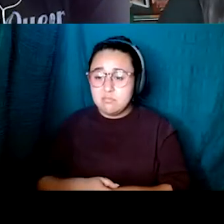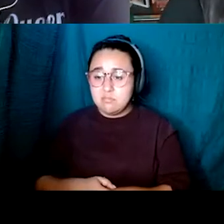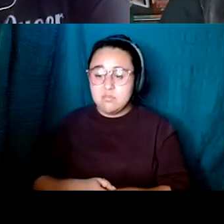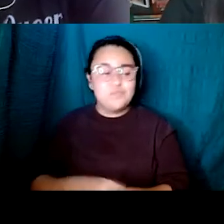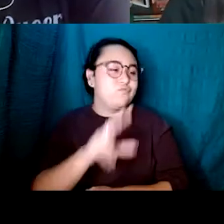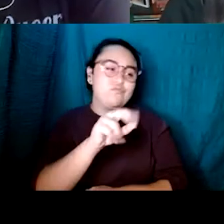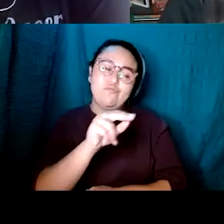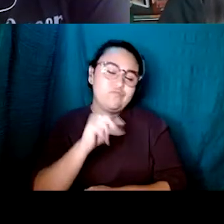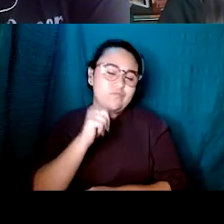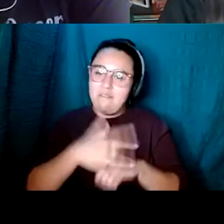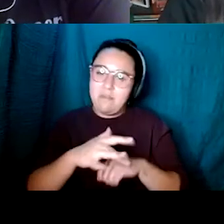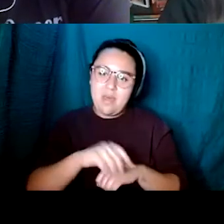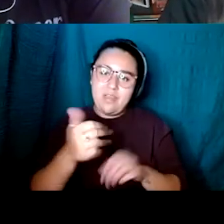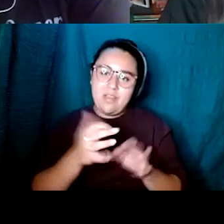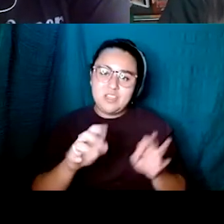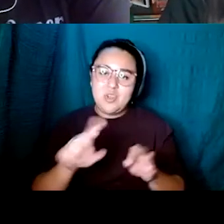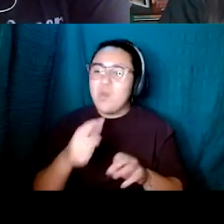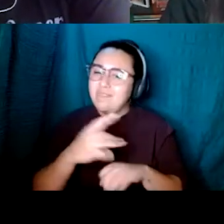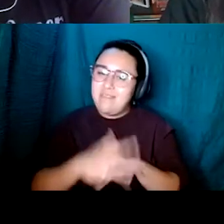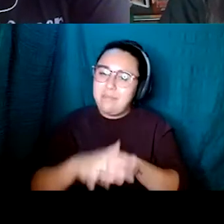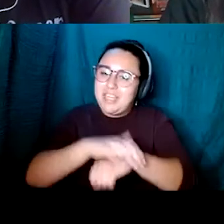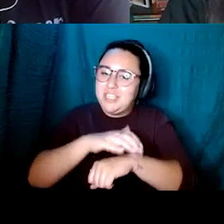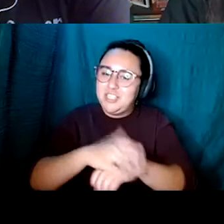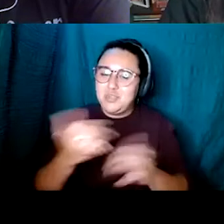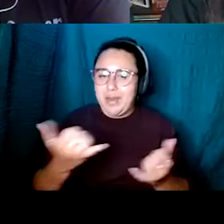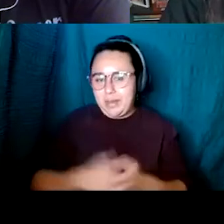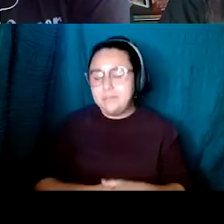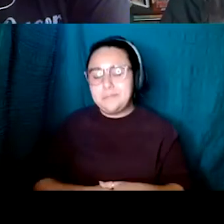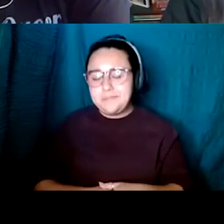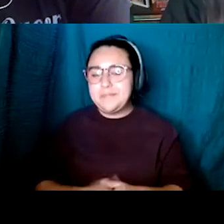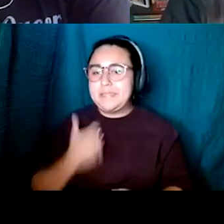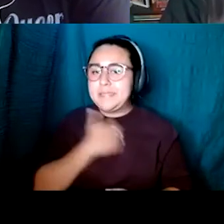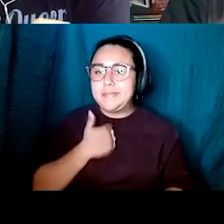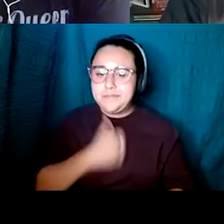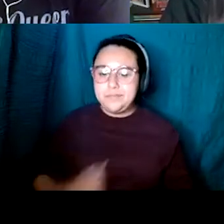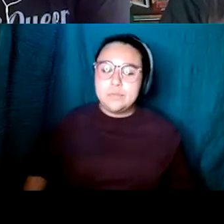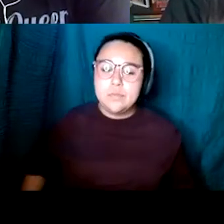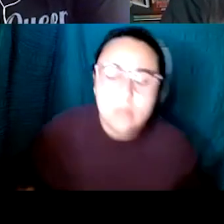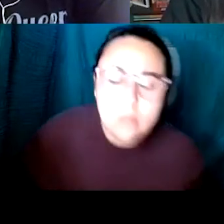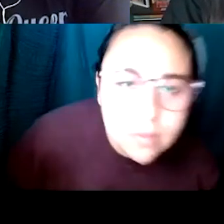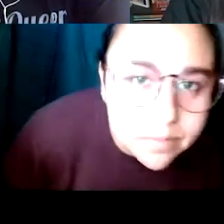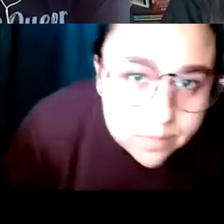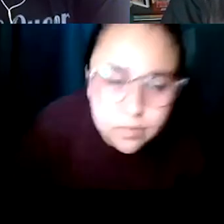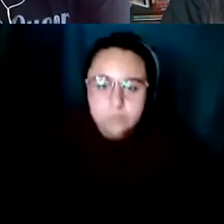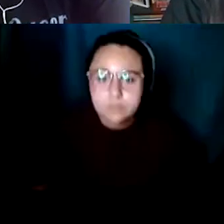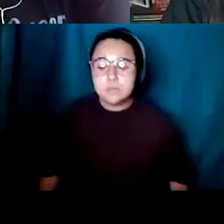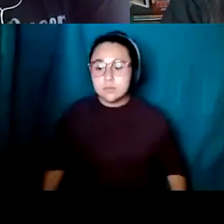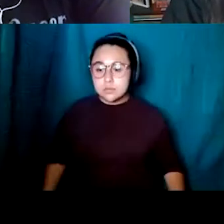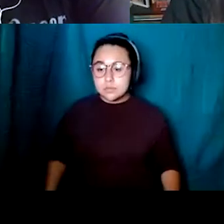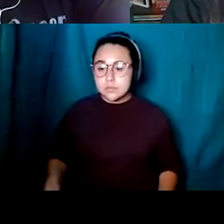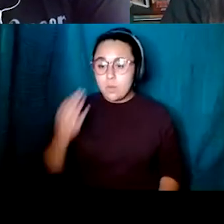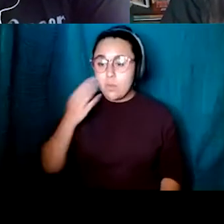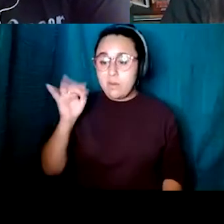No, it's only available in English right now. Oh, sorry. And do we know if there's